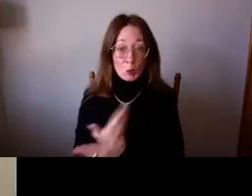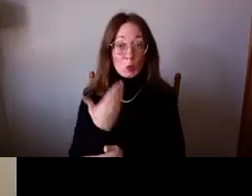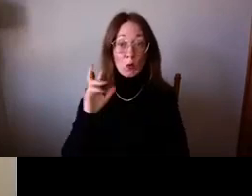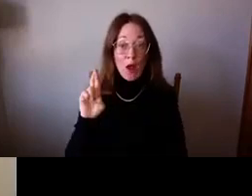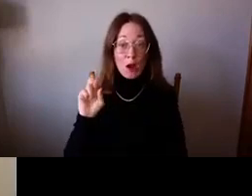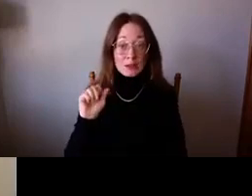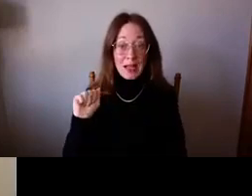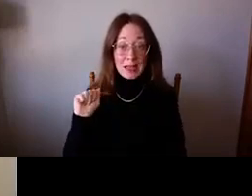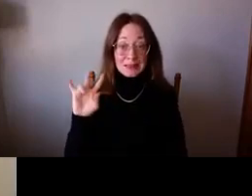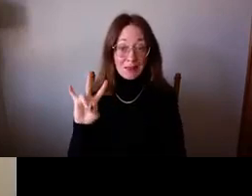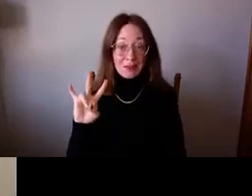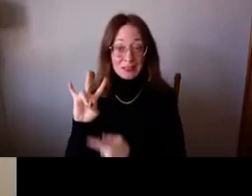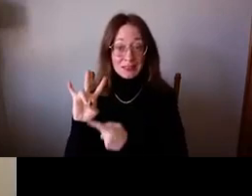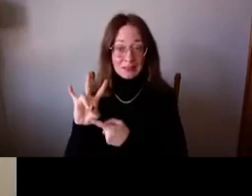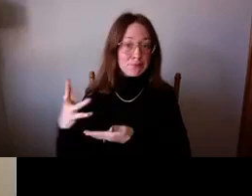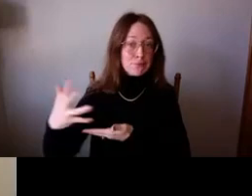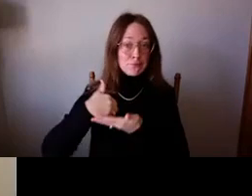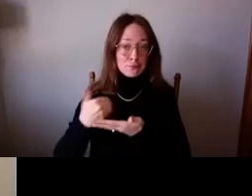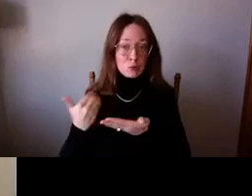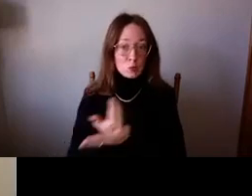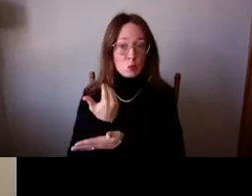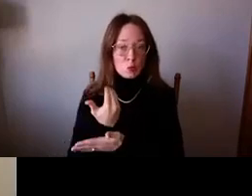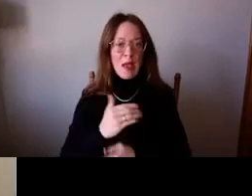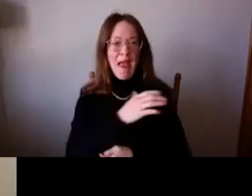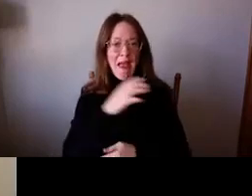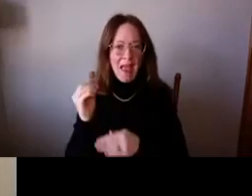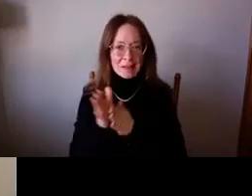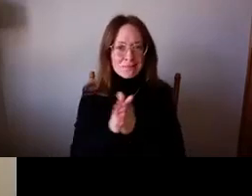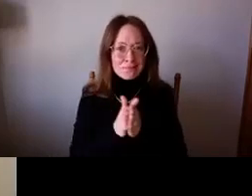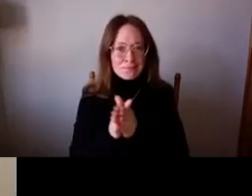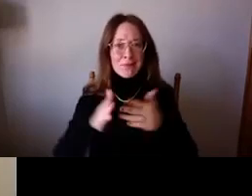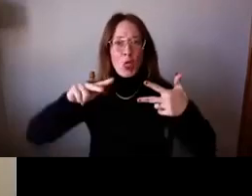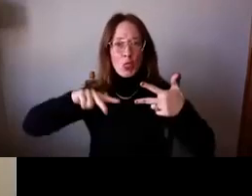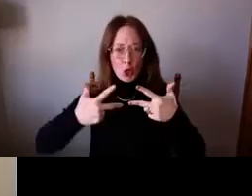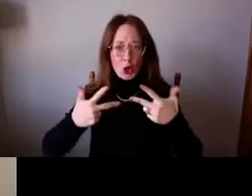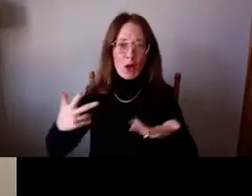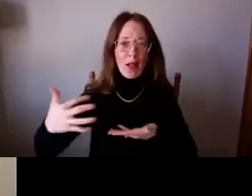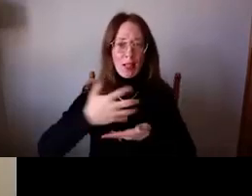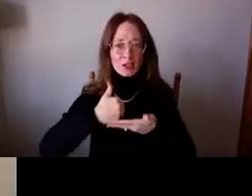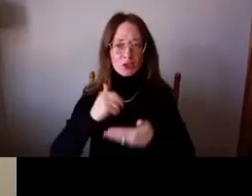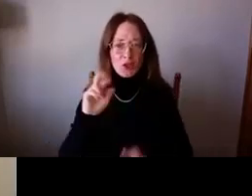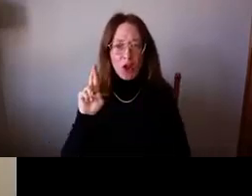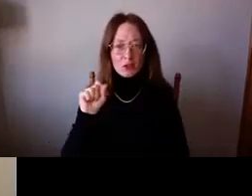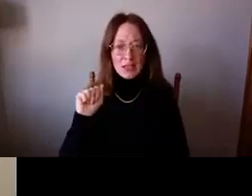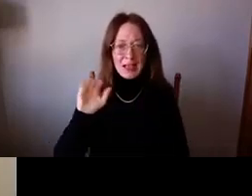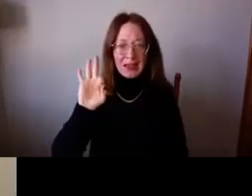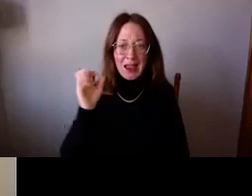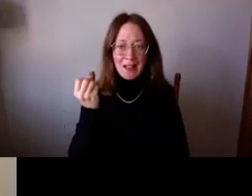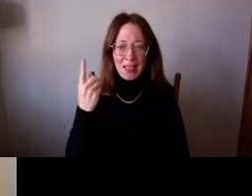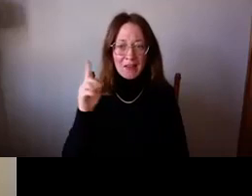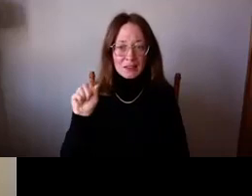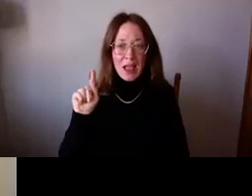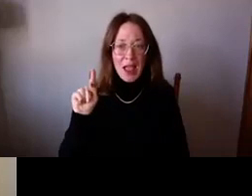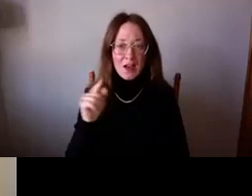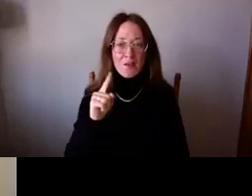17, and we'll embark upon the 3rd collection of RSA 911 data for program year